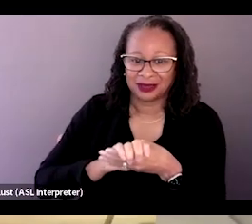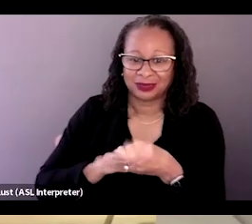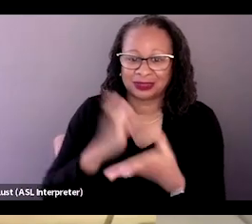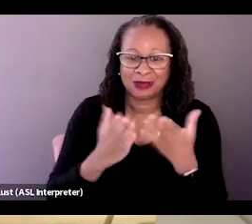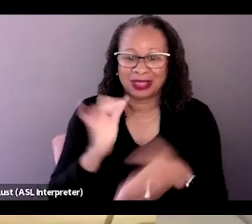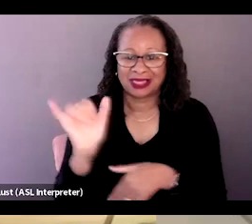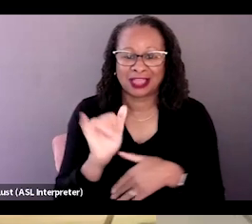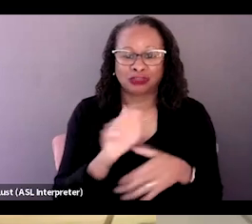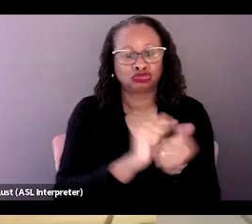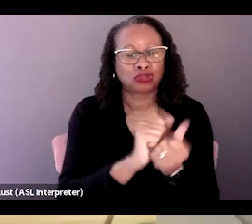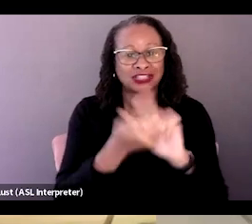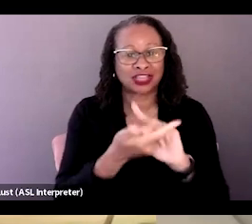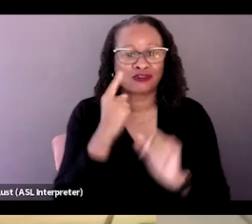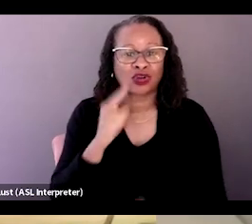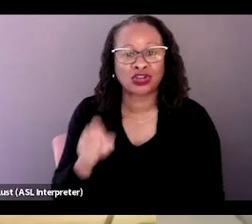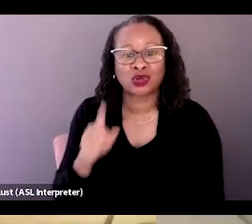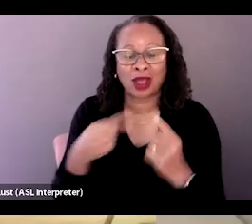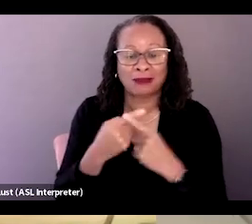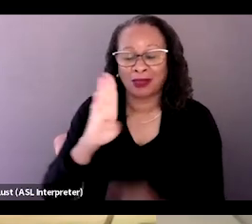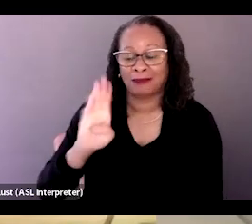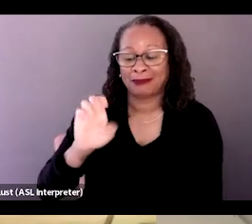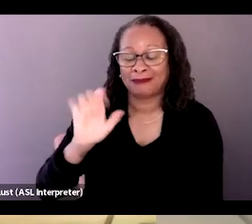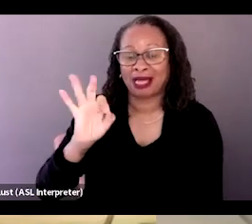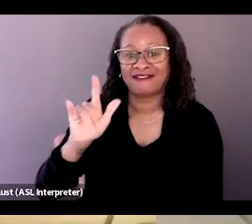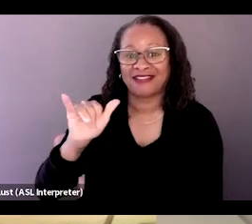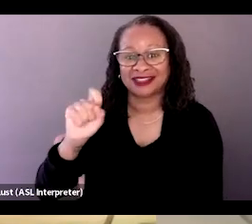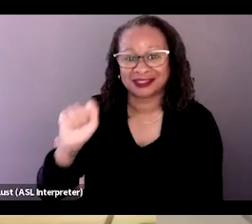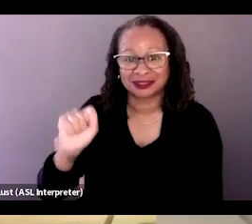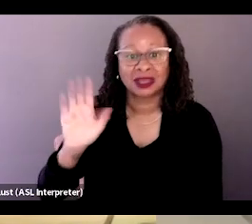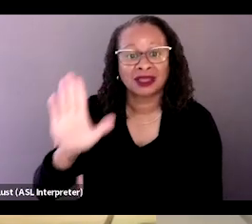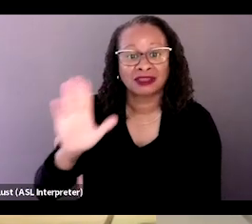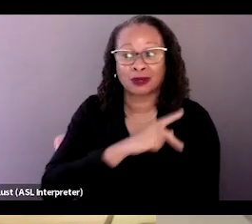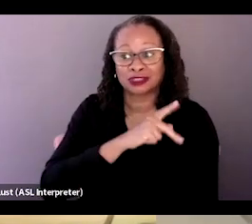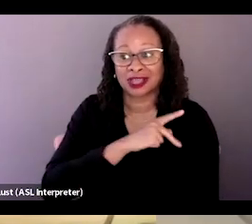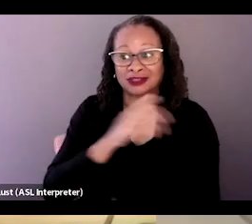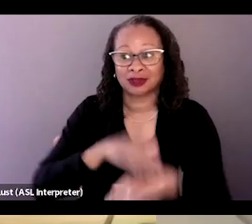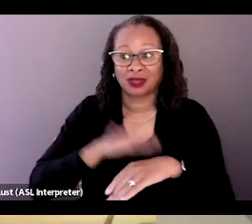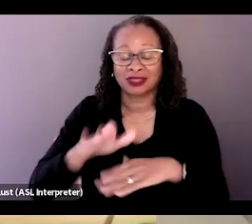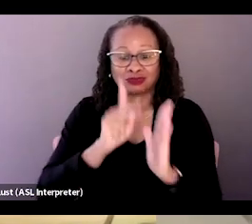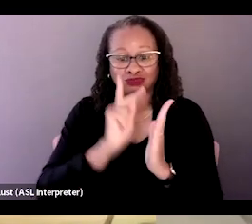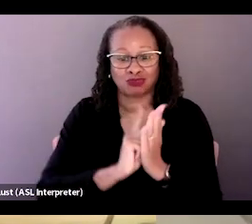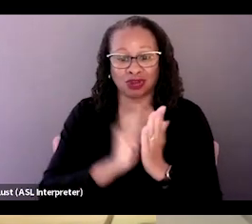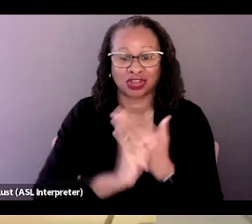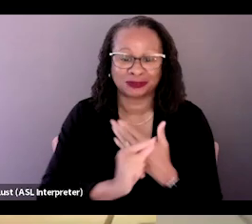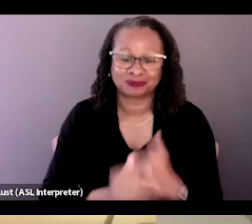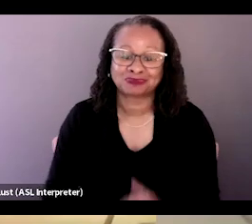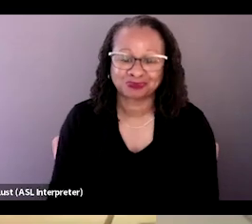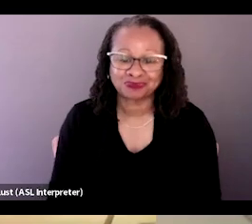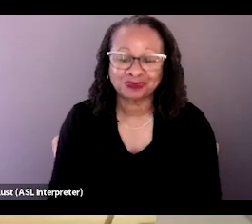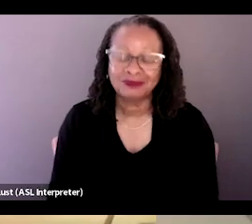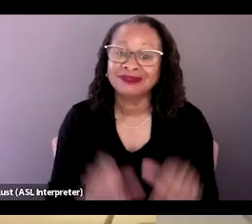about Belfast personalities on this project. Yes, and especially probably